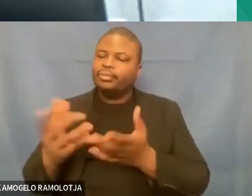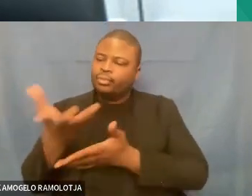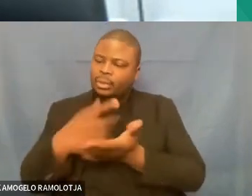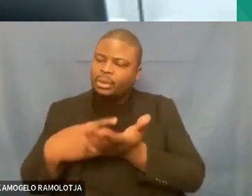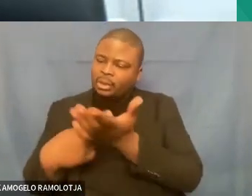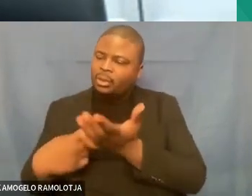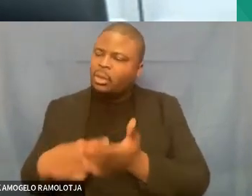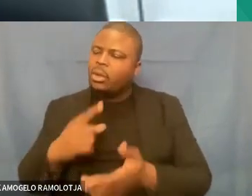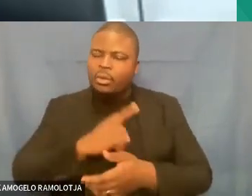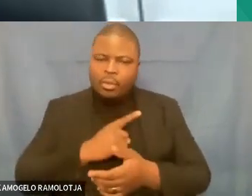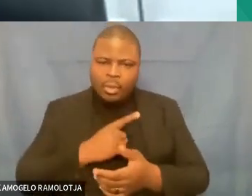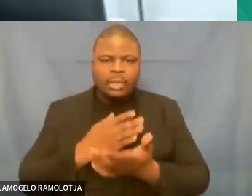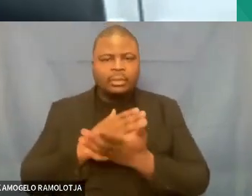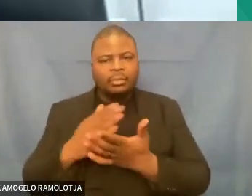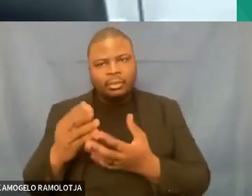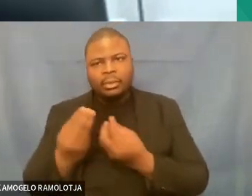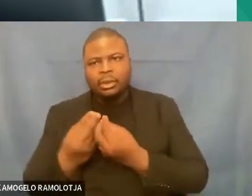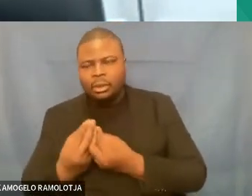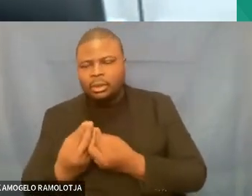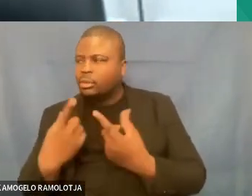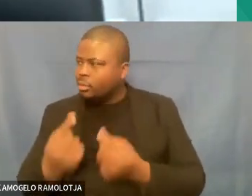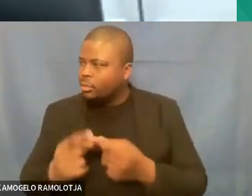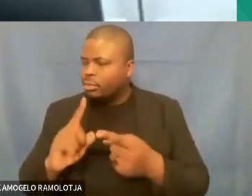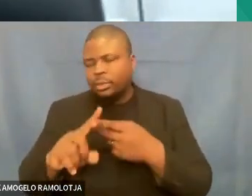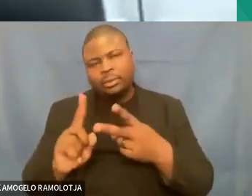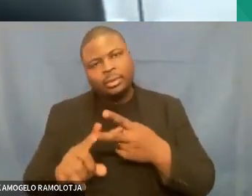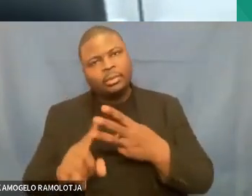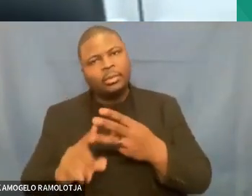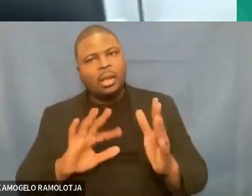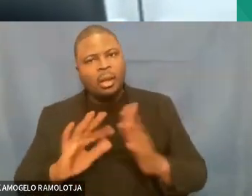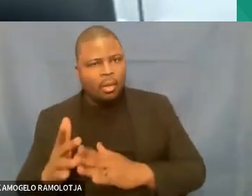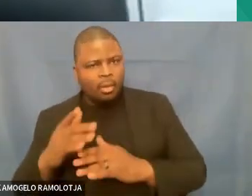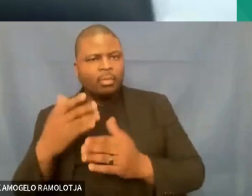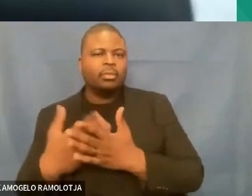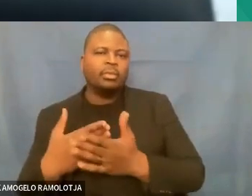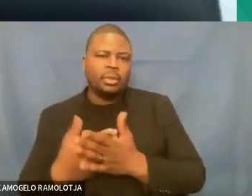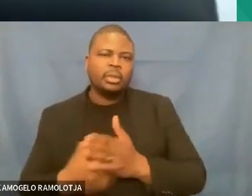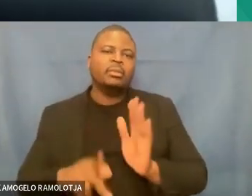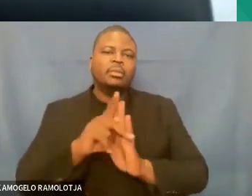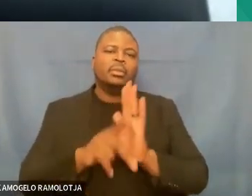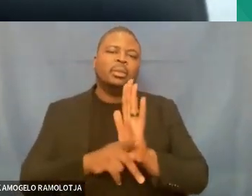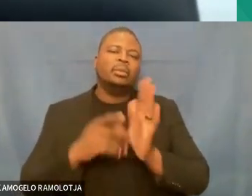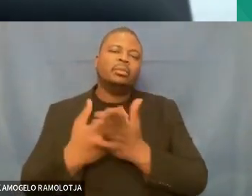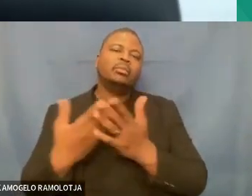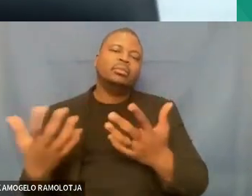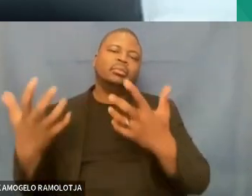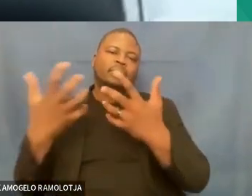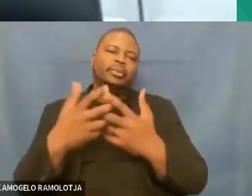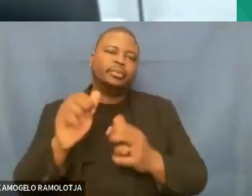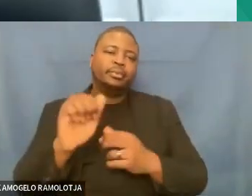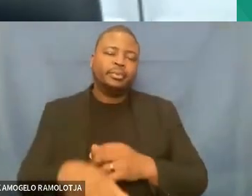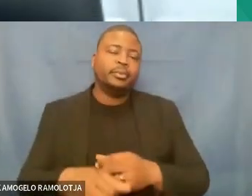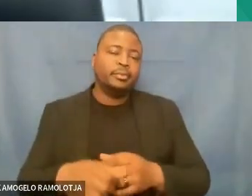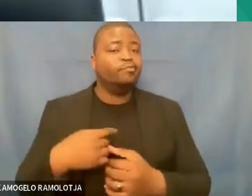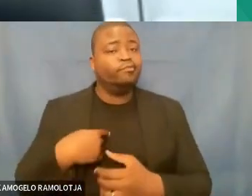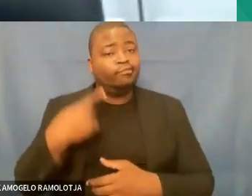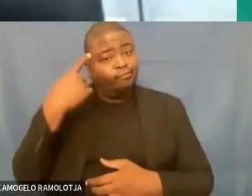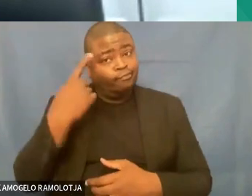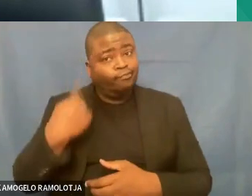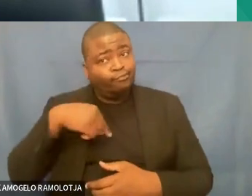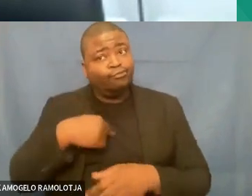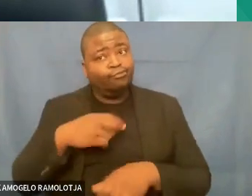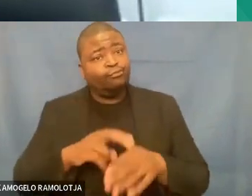way, then we can see how we fit it all together by having continuous discussions. So yeah, I think that's where we need to